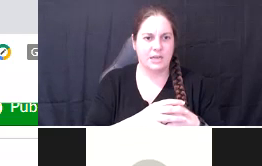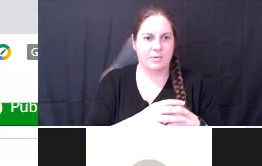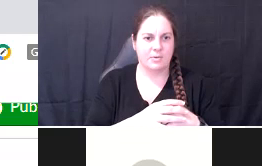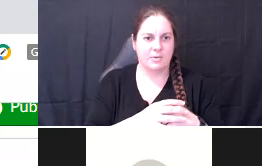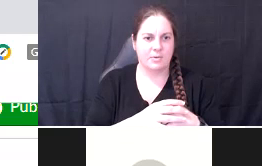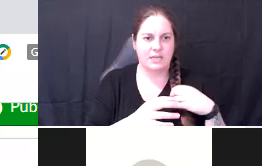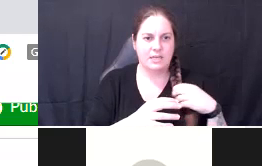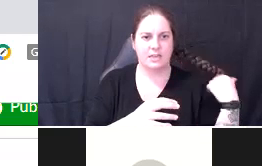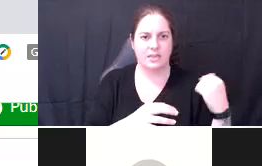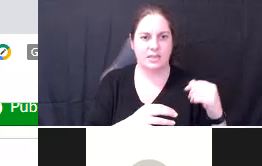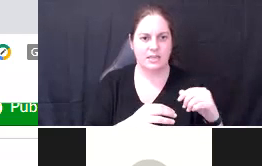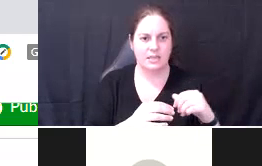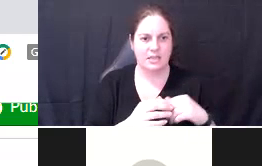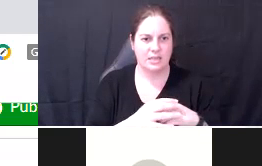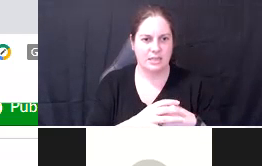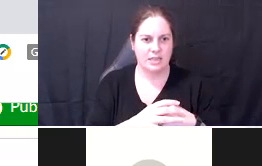Laptop, okay.